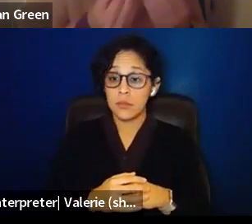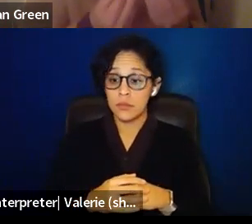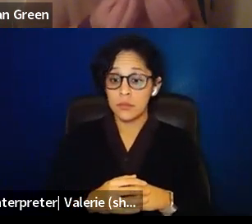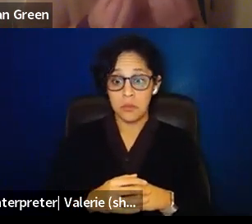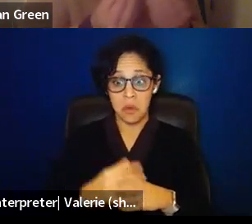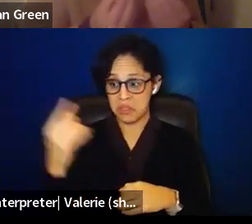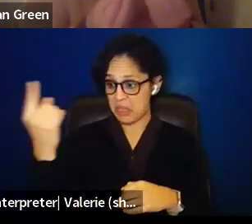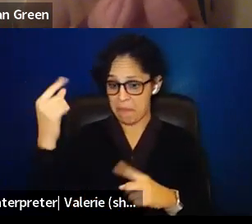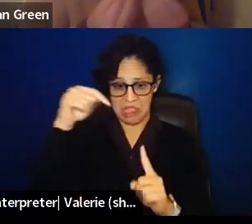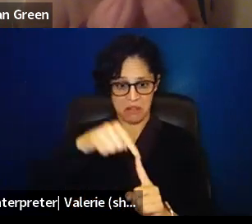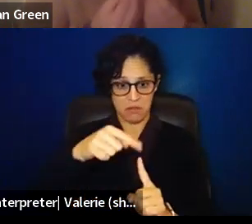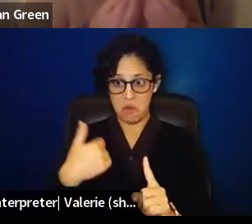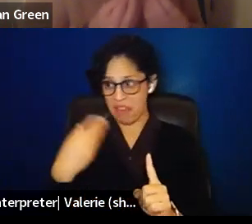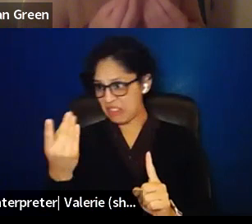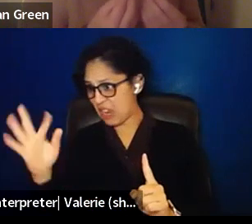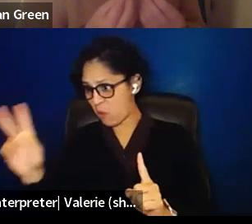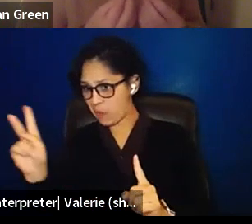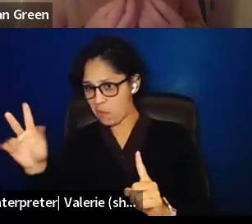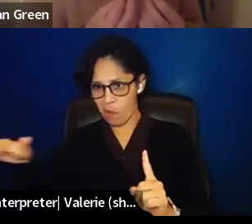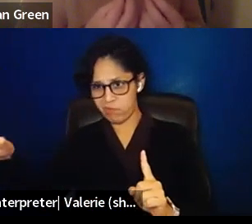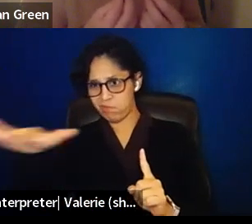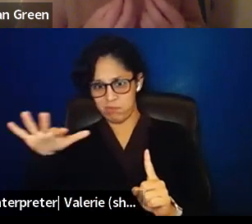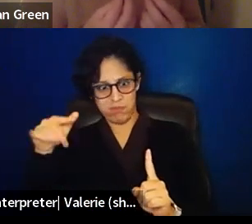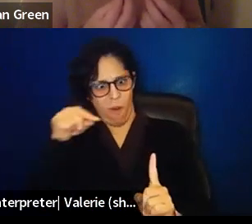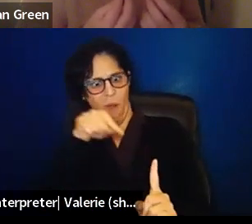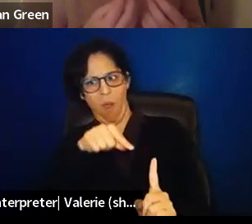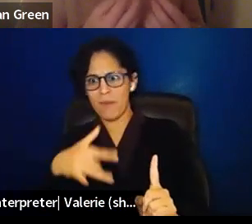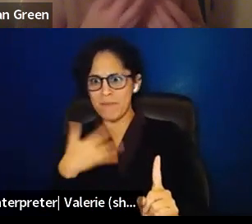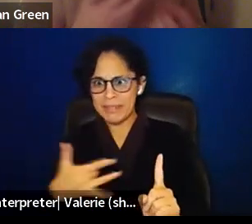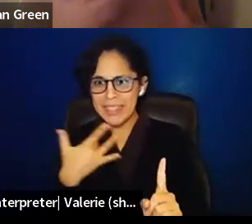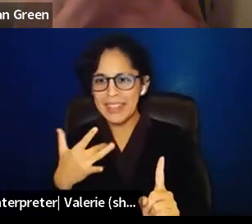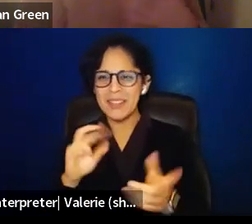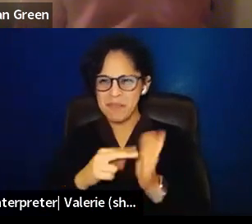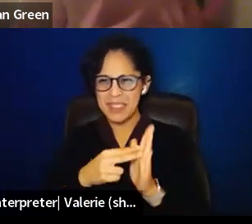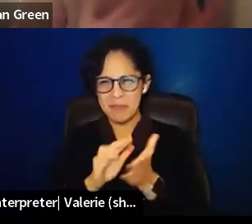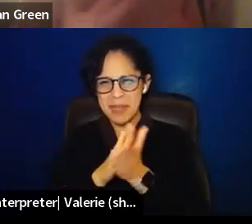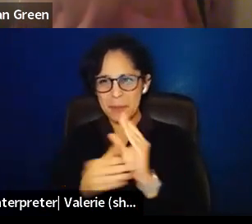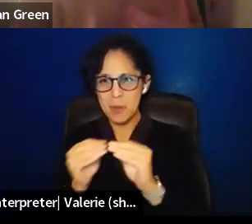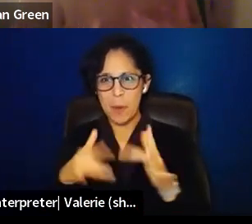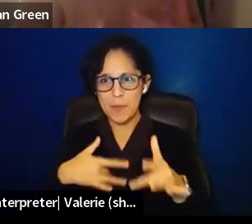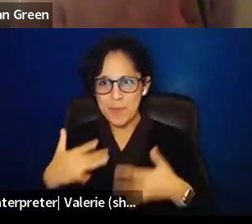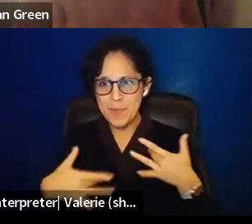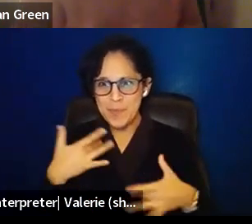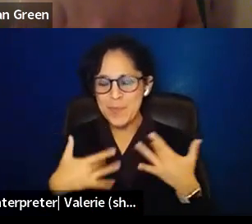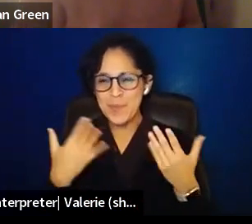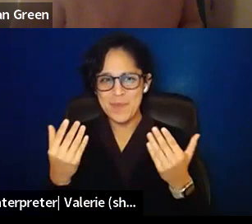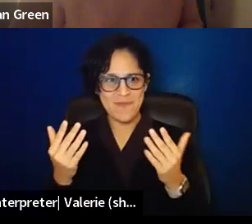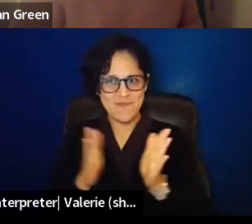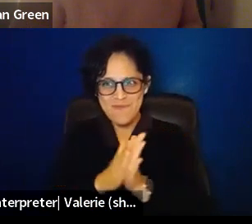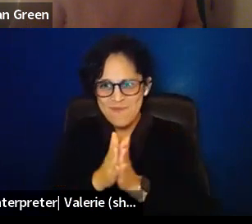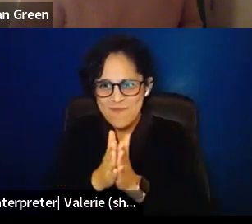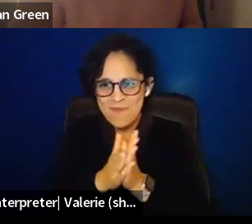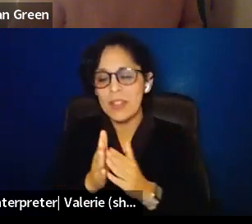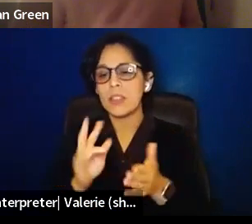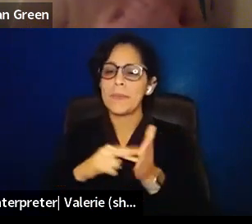like all the more juicy. And so it's a very natural checks and balances system to have